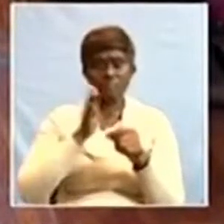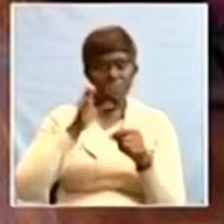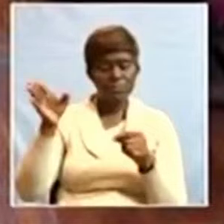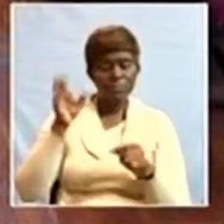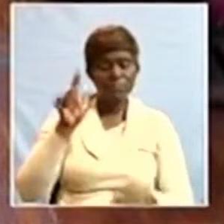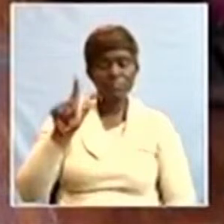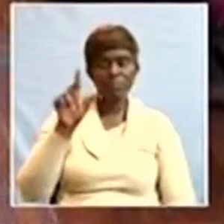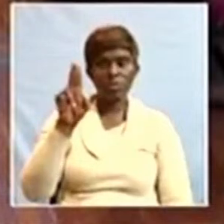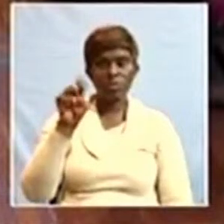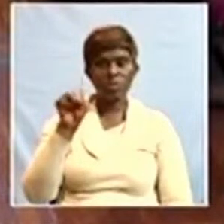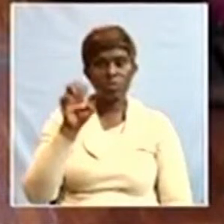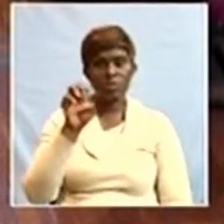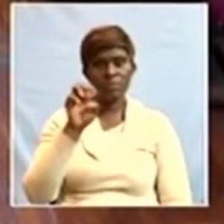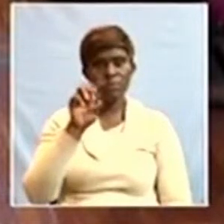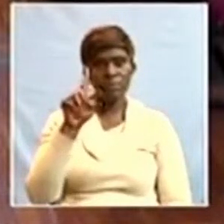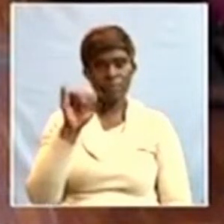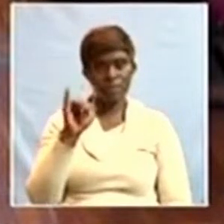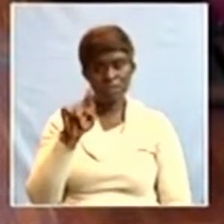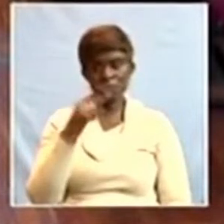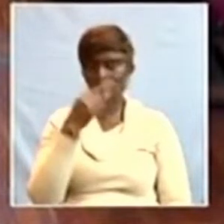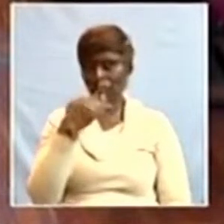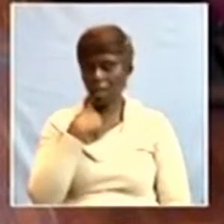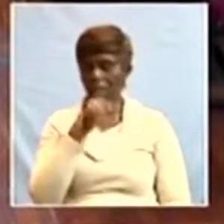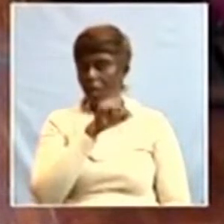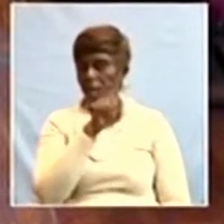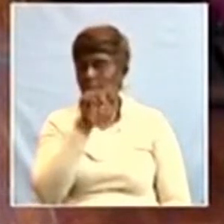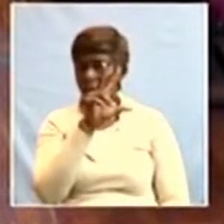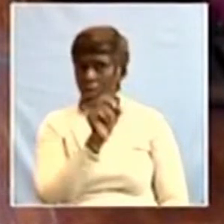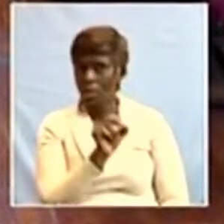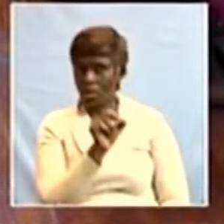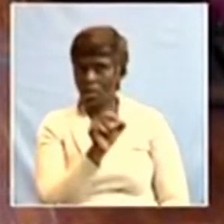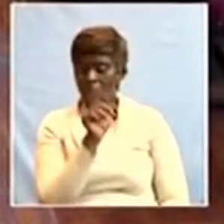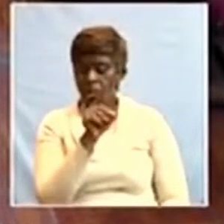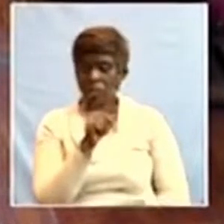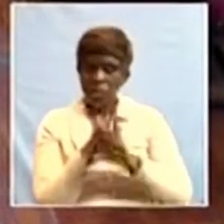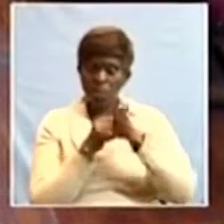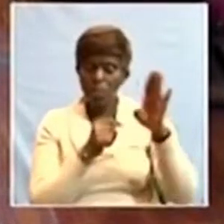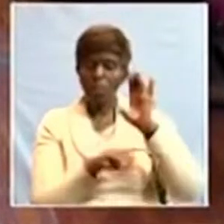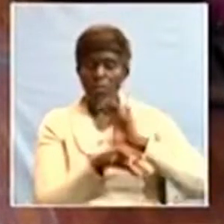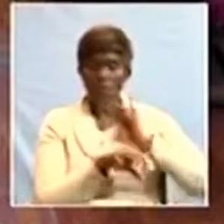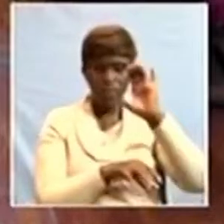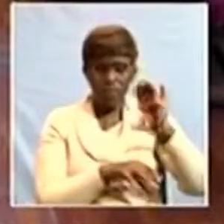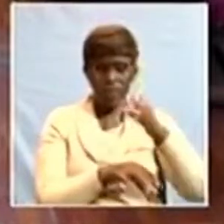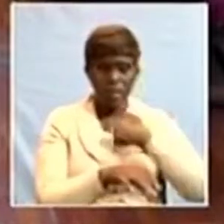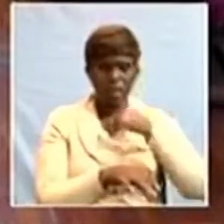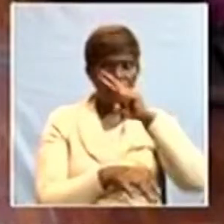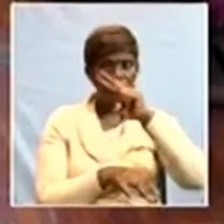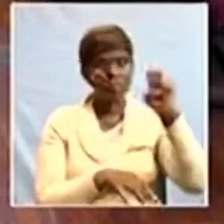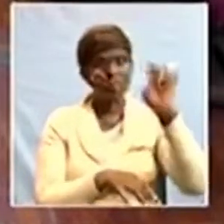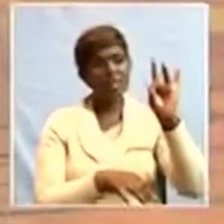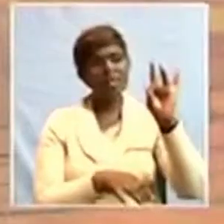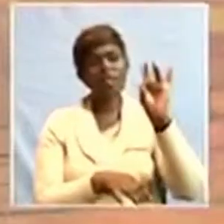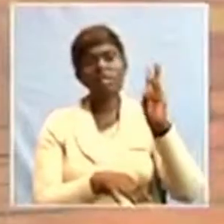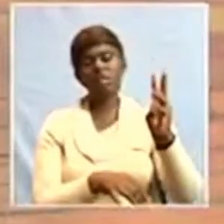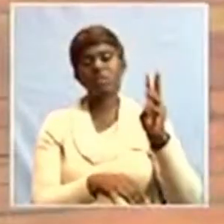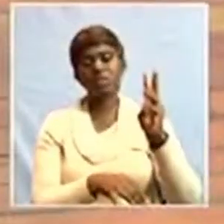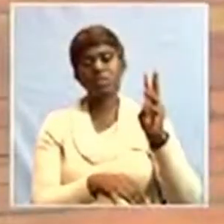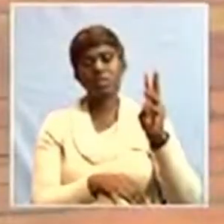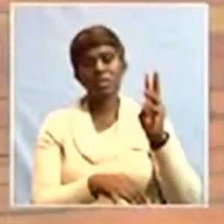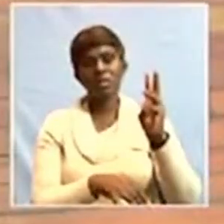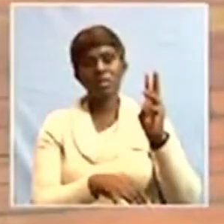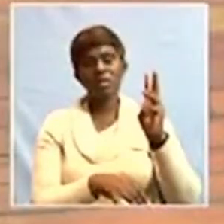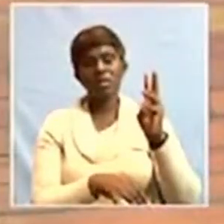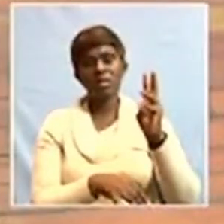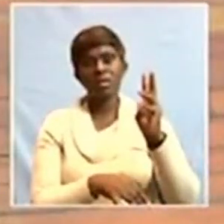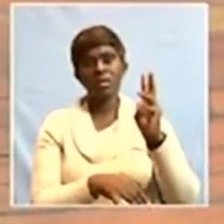Lumezi, you had 130. You go to Chipata, you had 286. Come to page